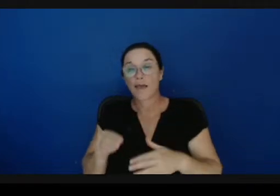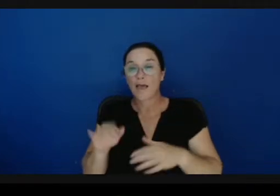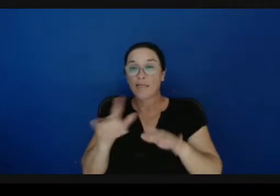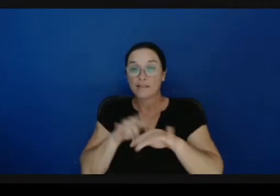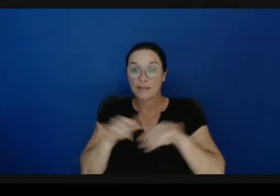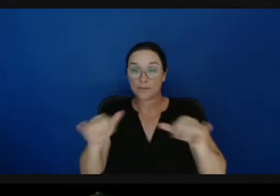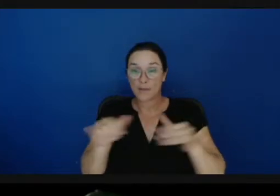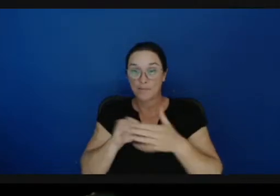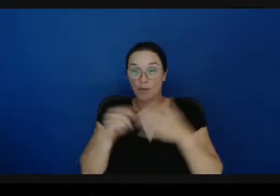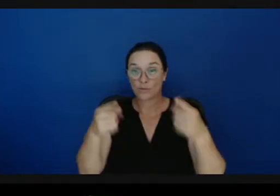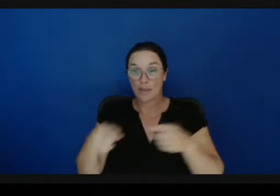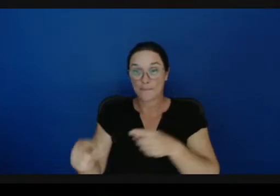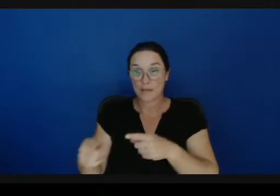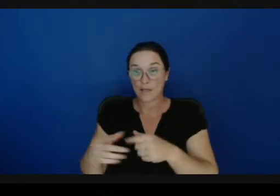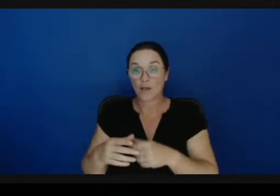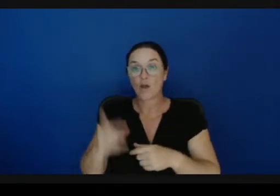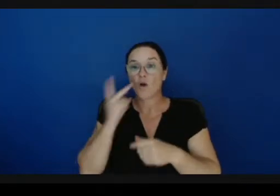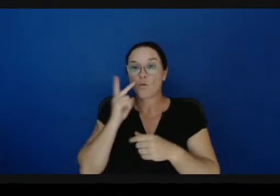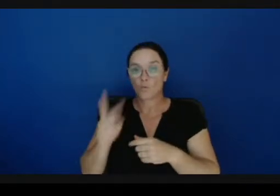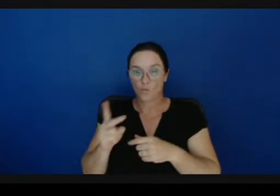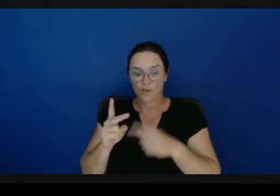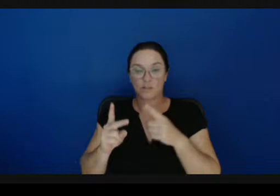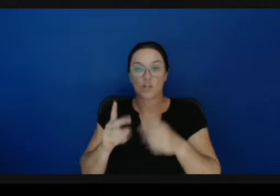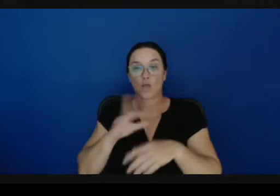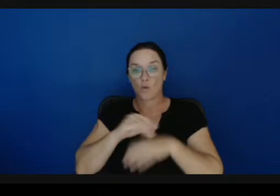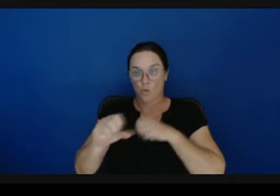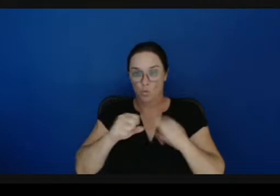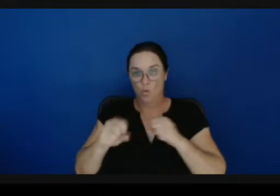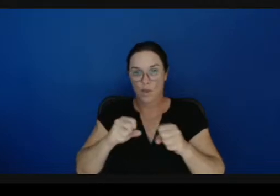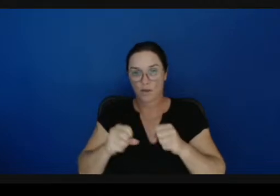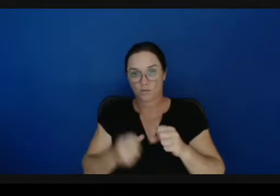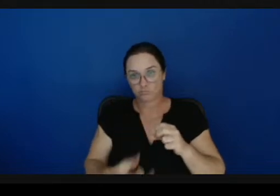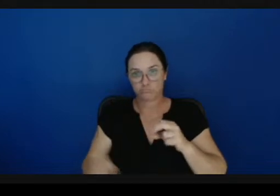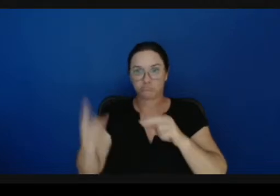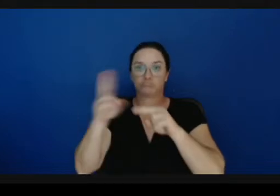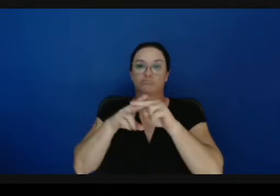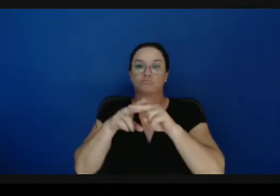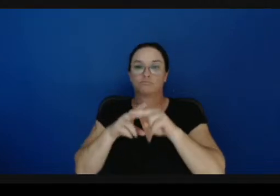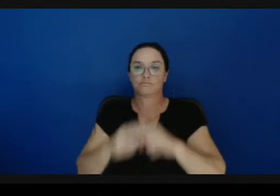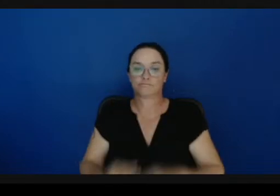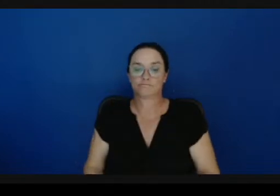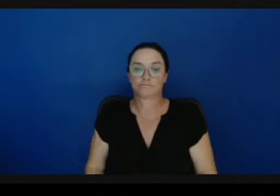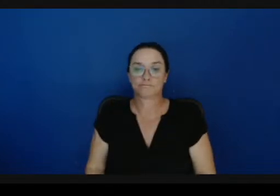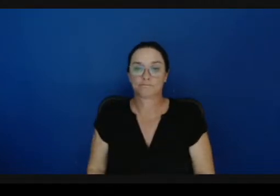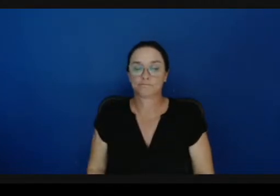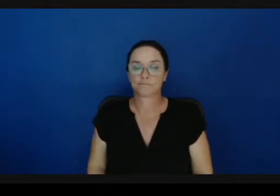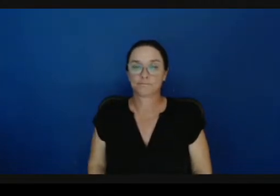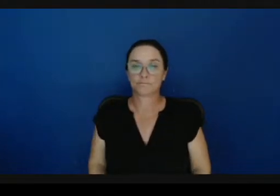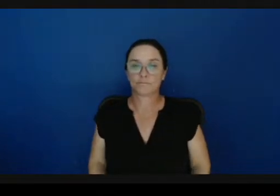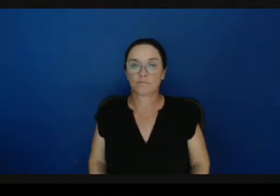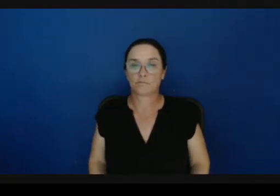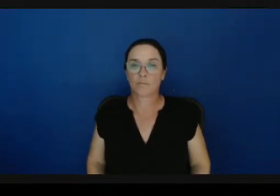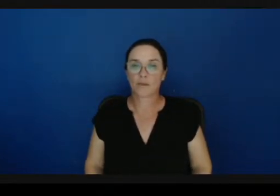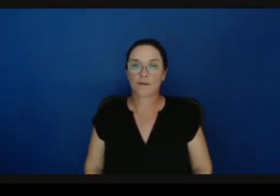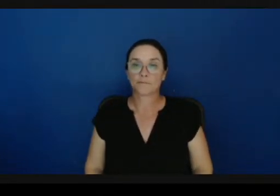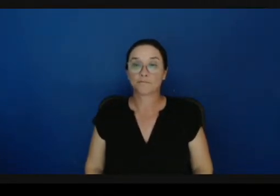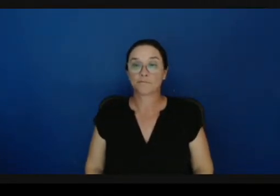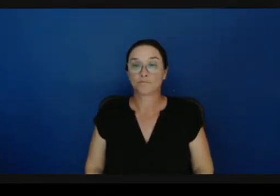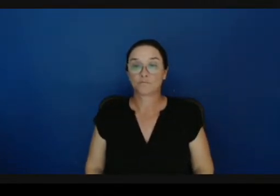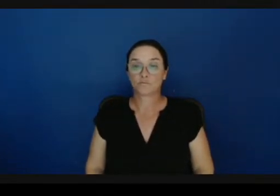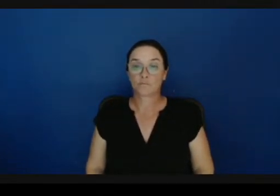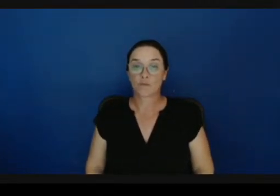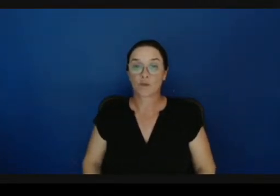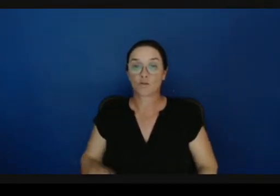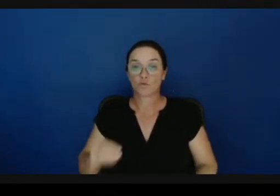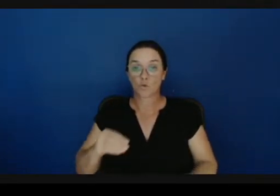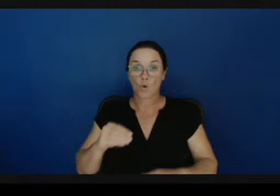we saw this massive ramp up in earthquakes, right, that we showed you guys just now. So it's really in the end, the